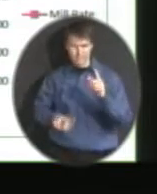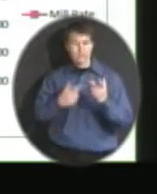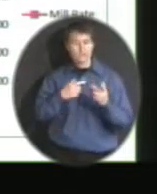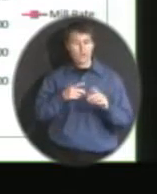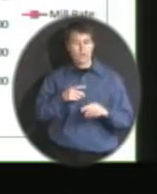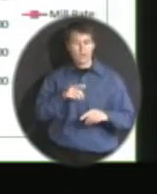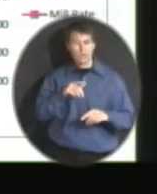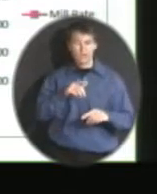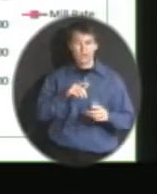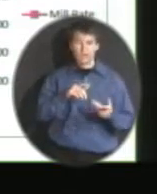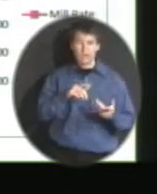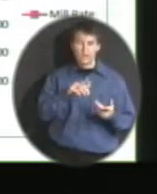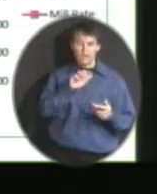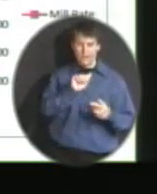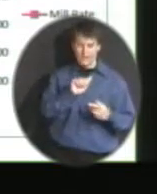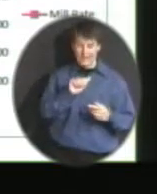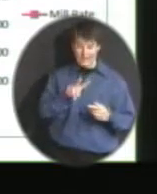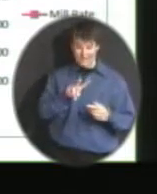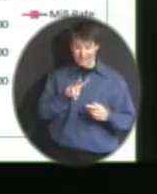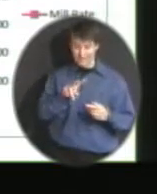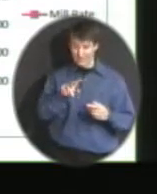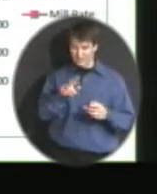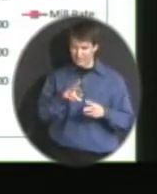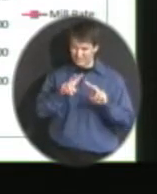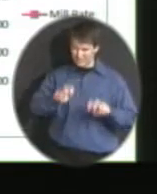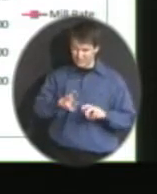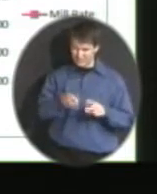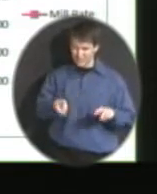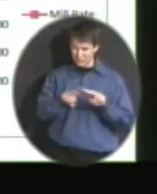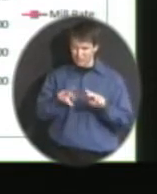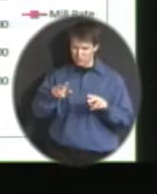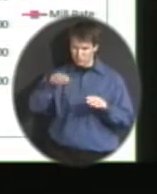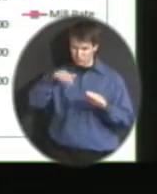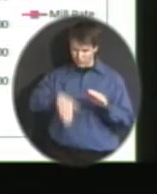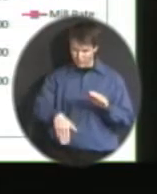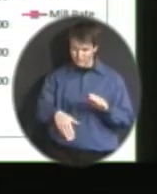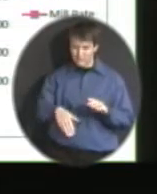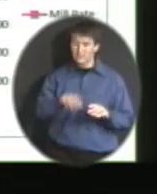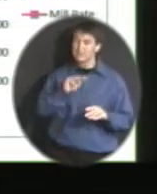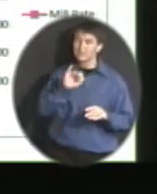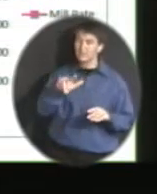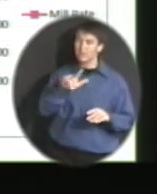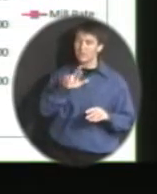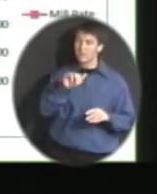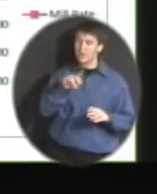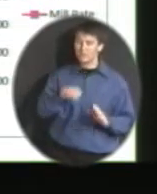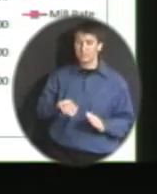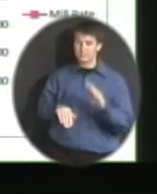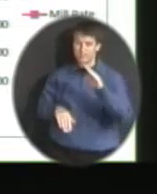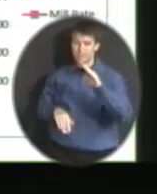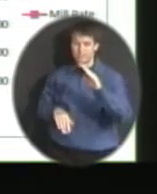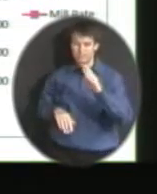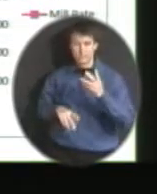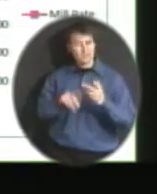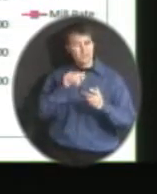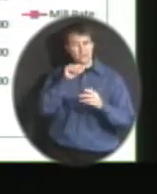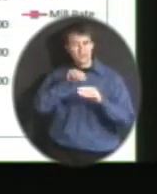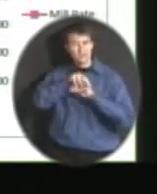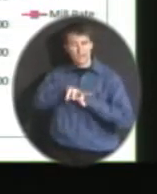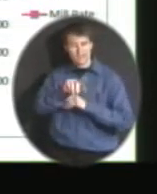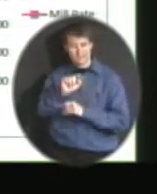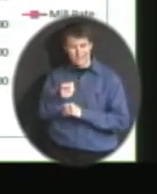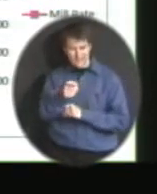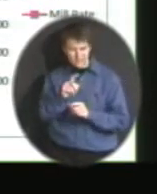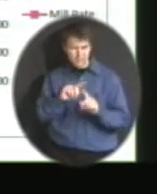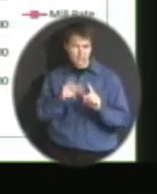AV drops to raise the same dollar you did the year before, you got to jump the rate up. It doesn't affect the overall tax payment. It's just you see on bills